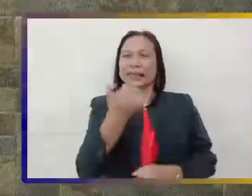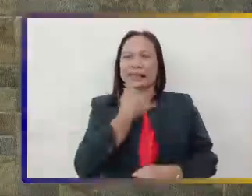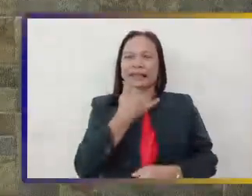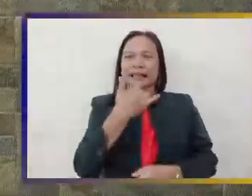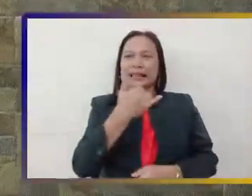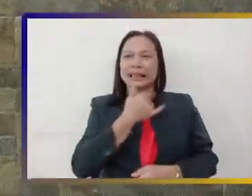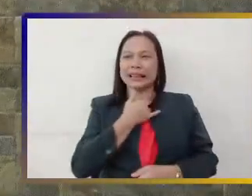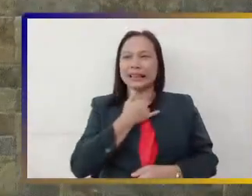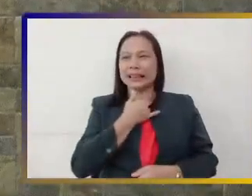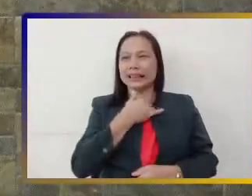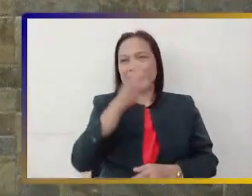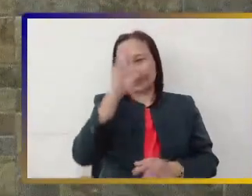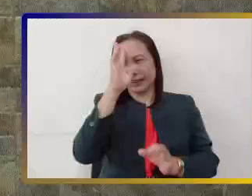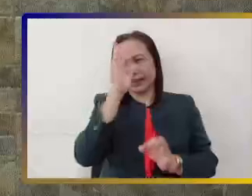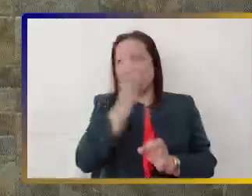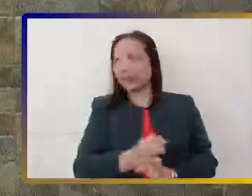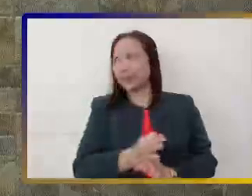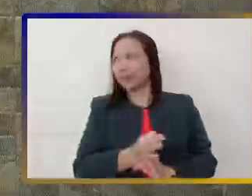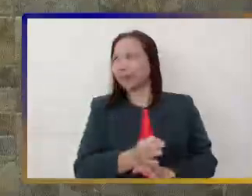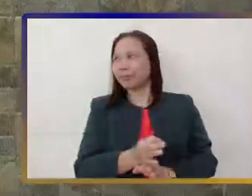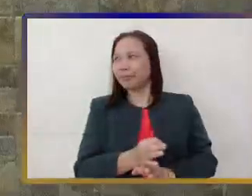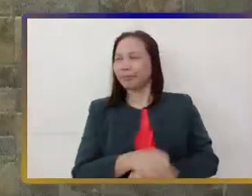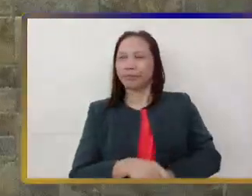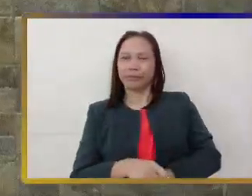things This is very